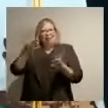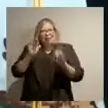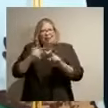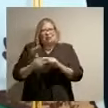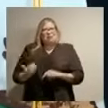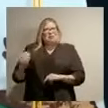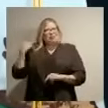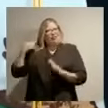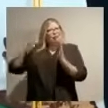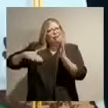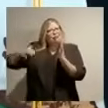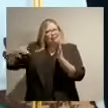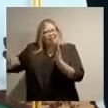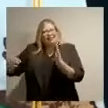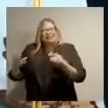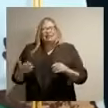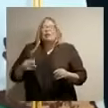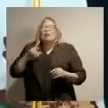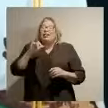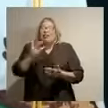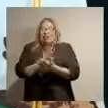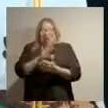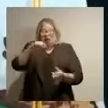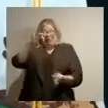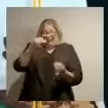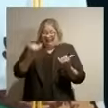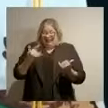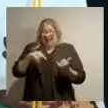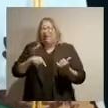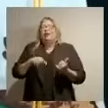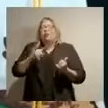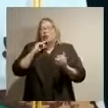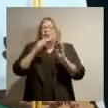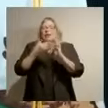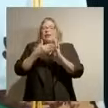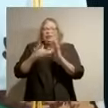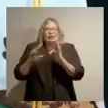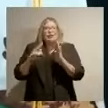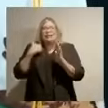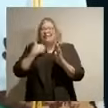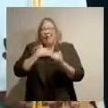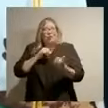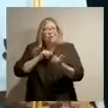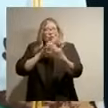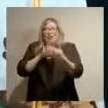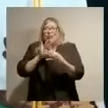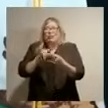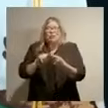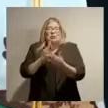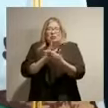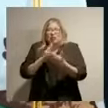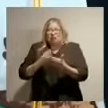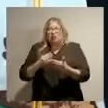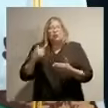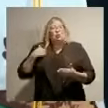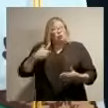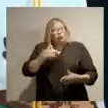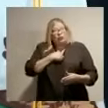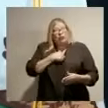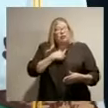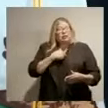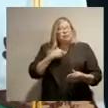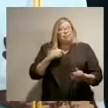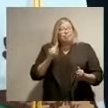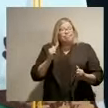versions, that the document today really reflects the approach that we're taking in the budget. where we are, you